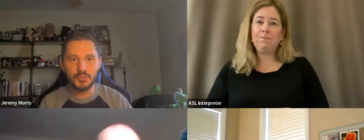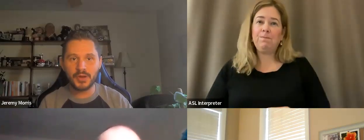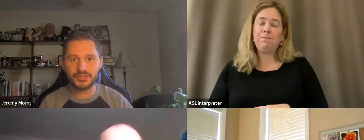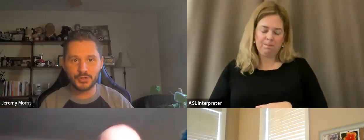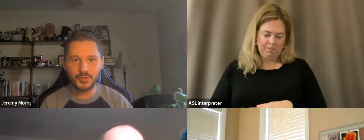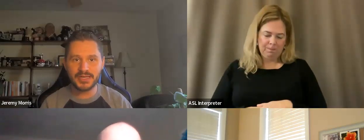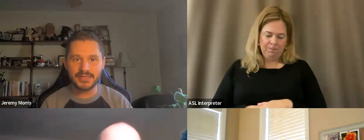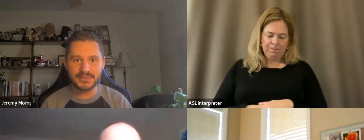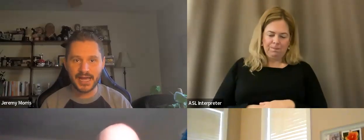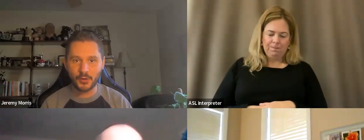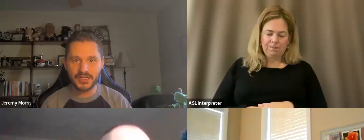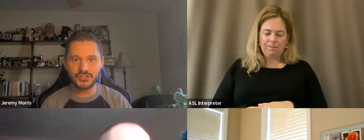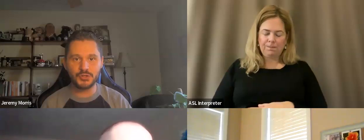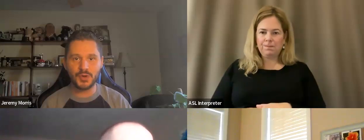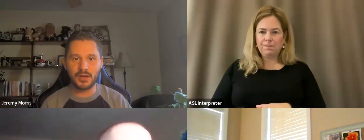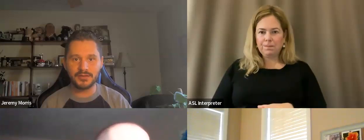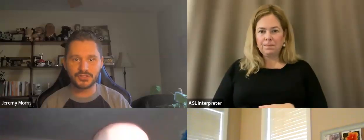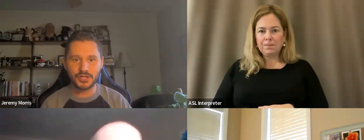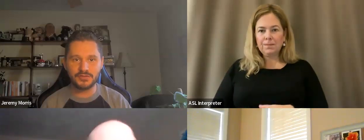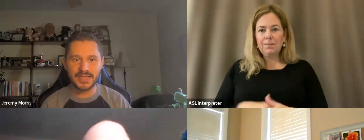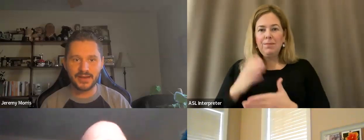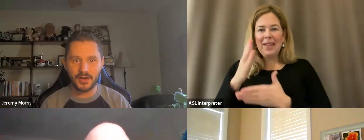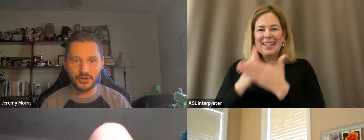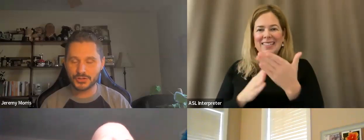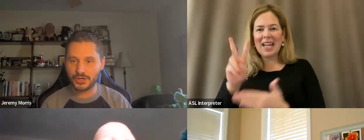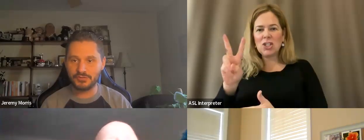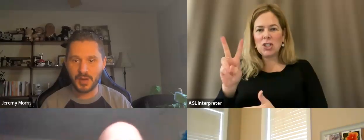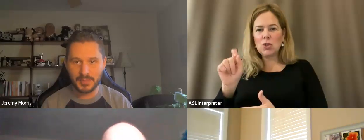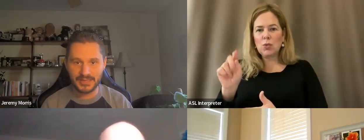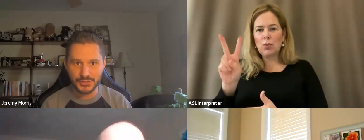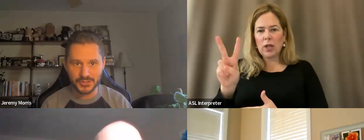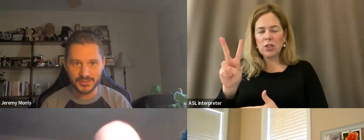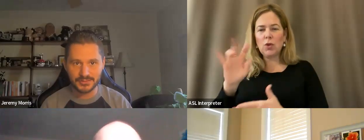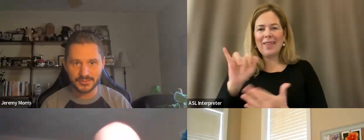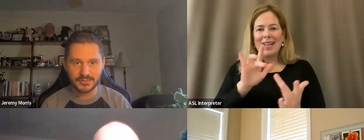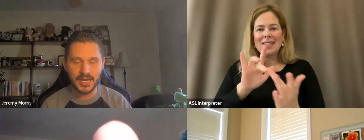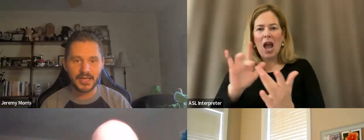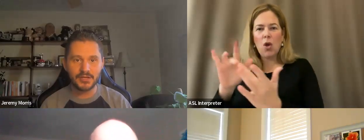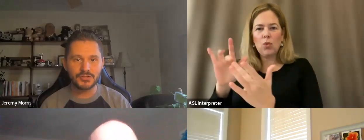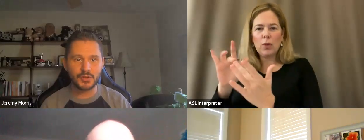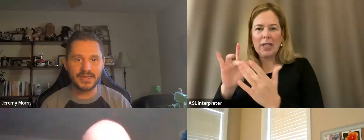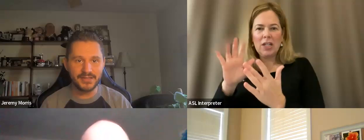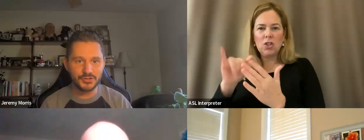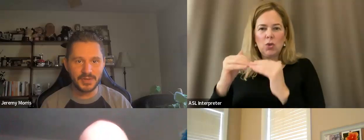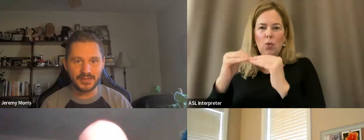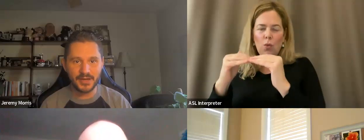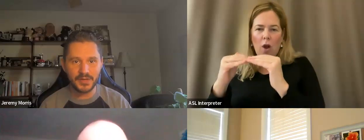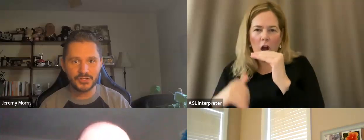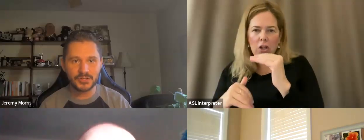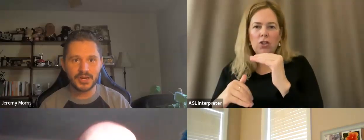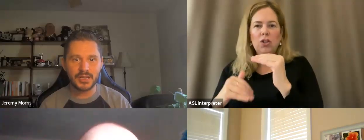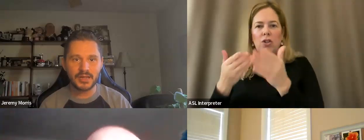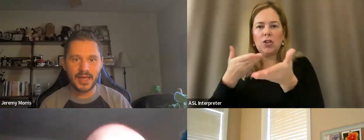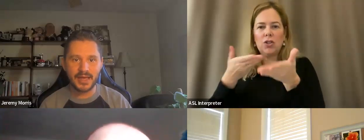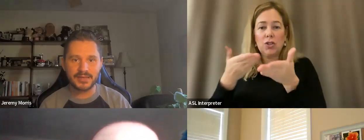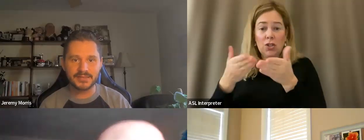Section 2.2 is outreach to unserved and underserved populations. So the instrument